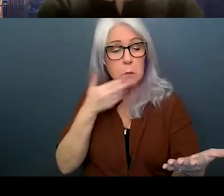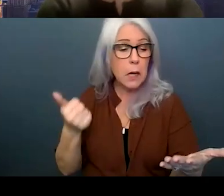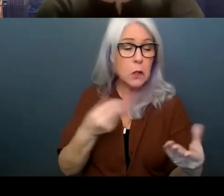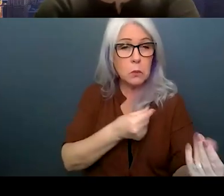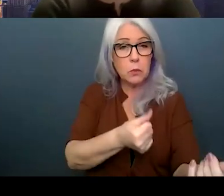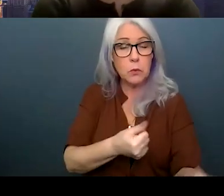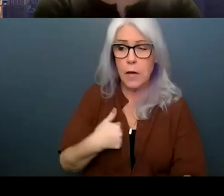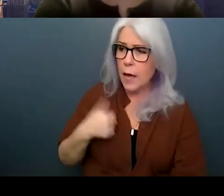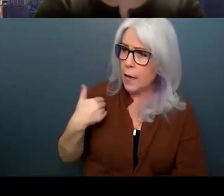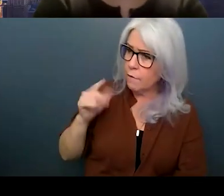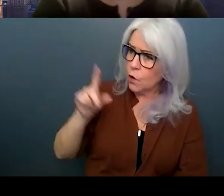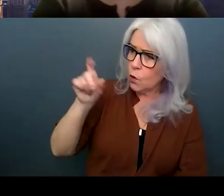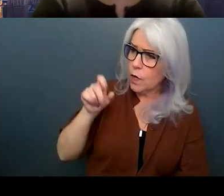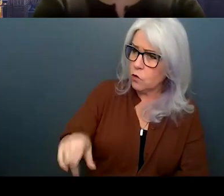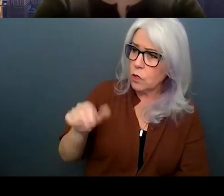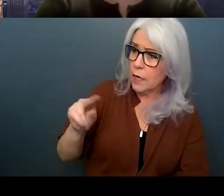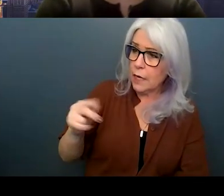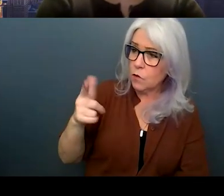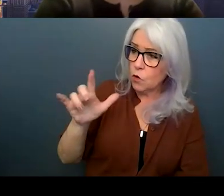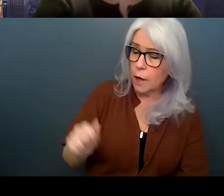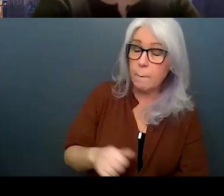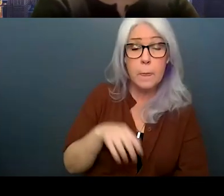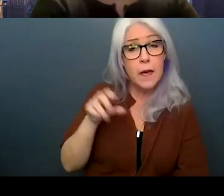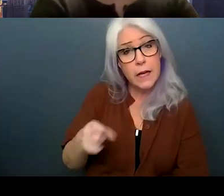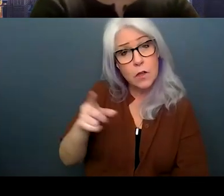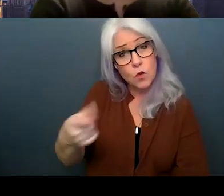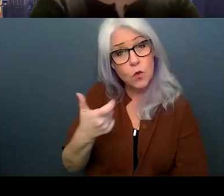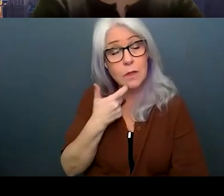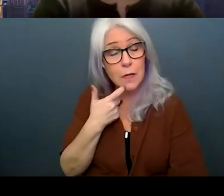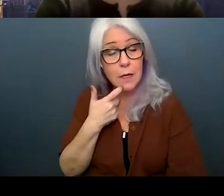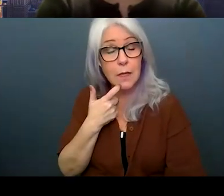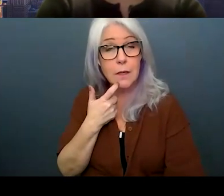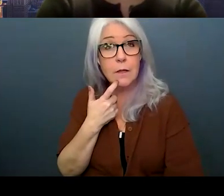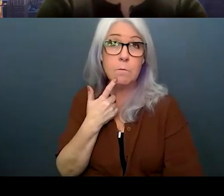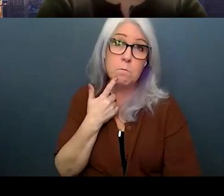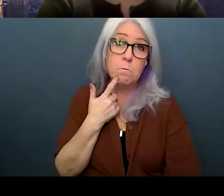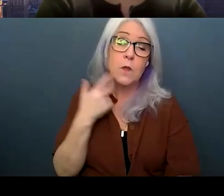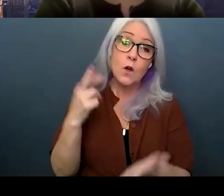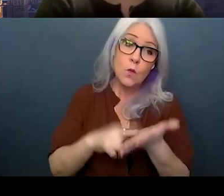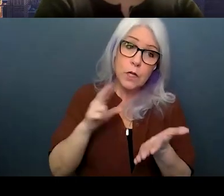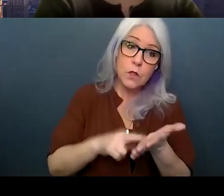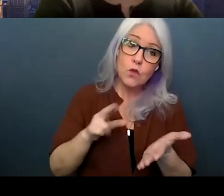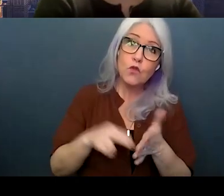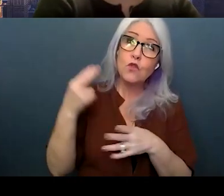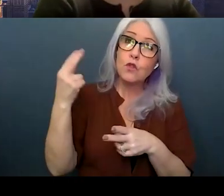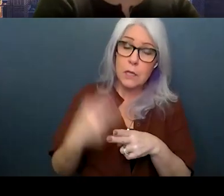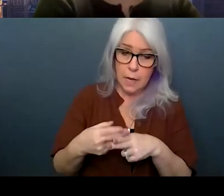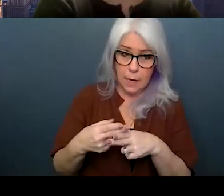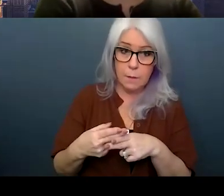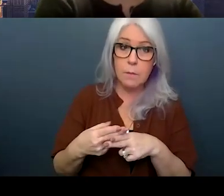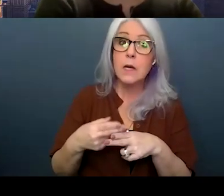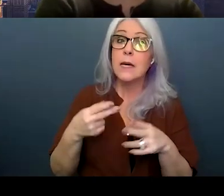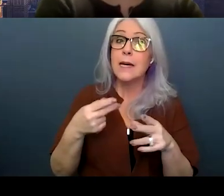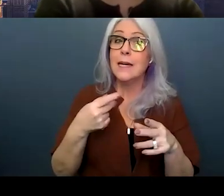have a question, Angela. Of course. Could you say possibly the researcher's name states on